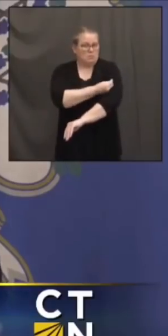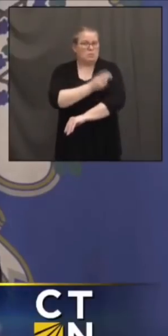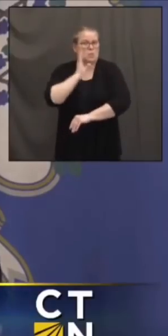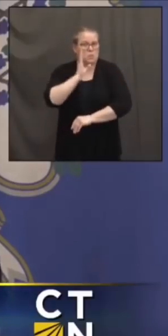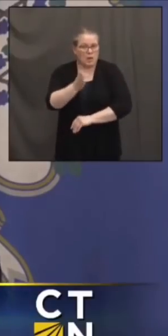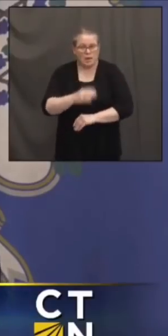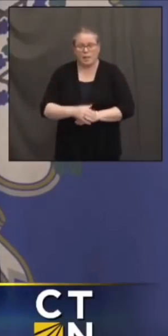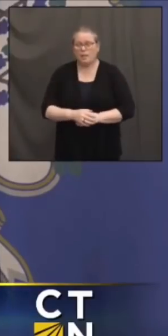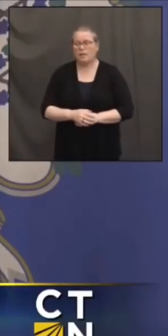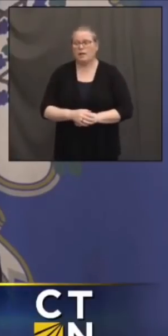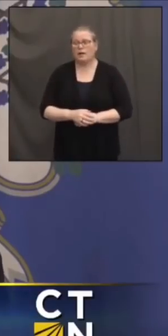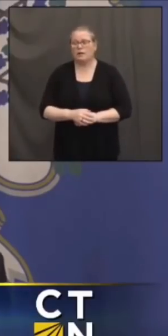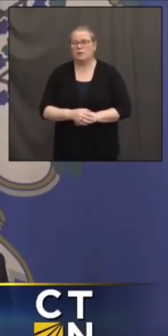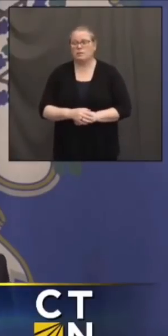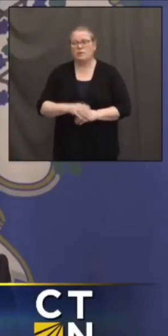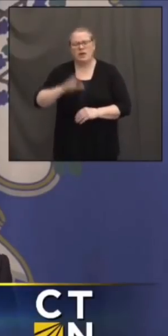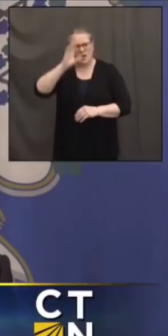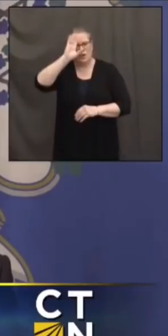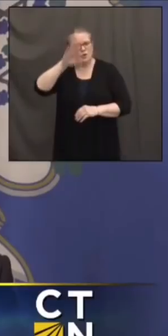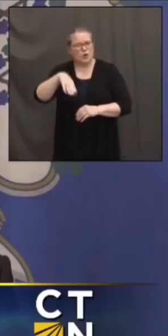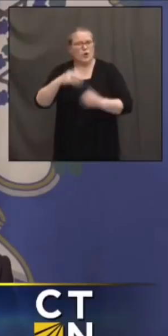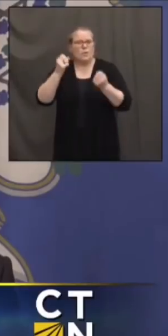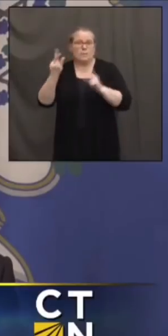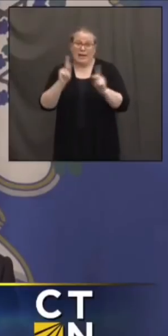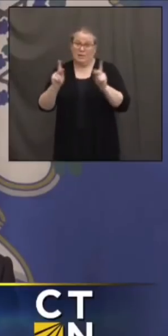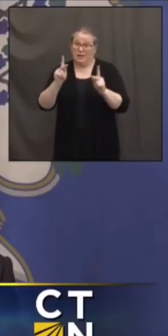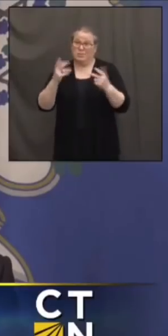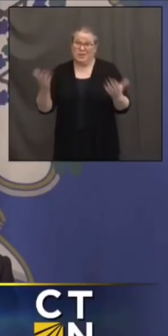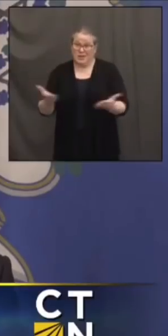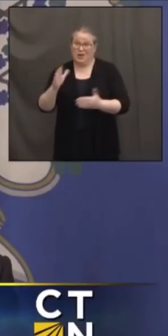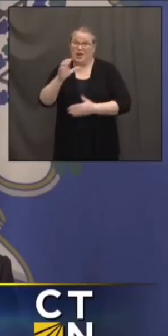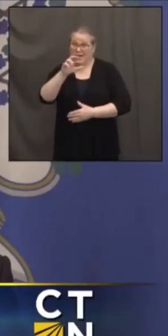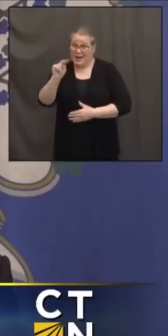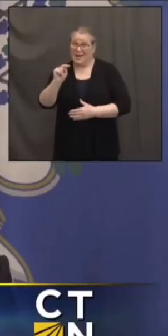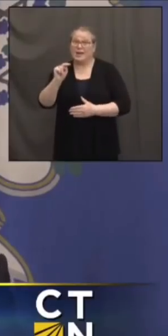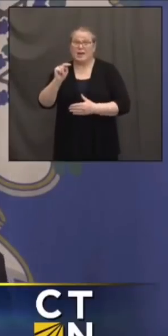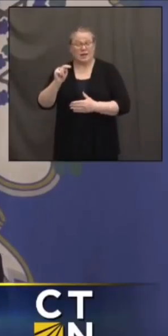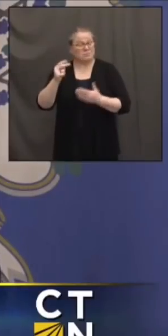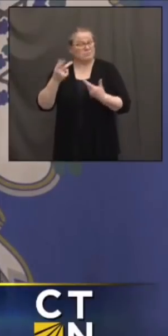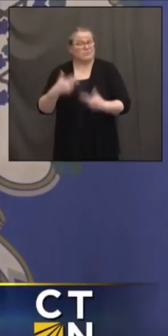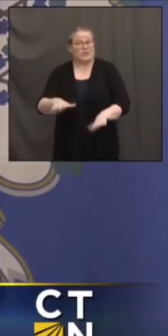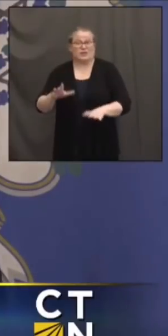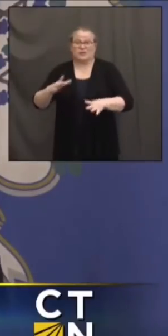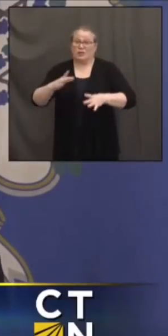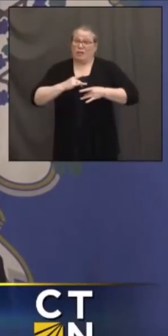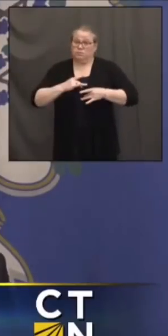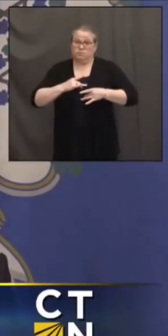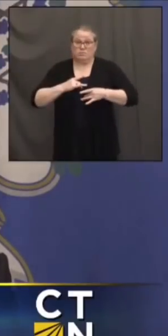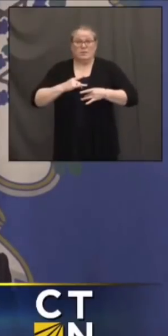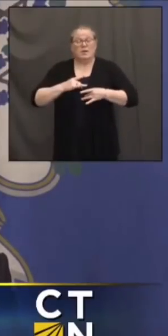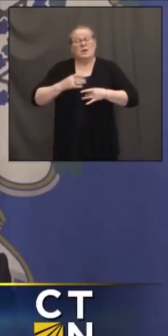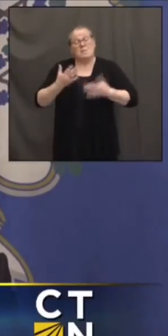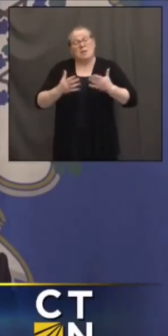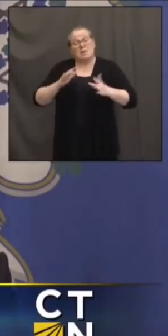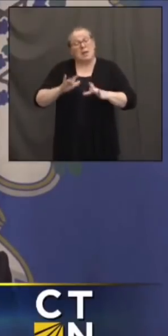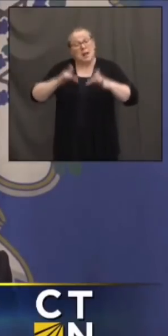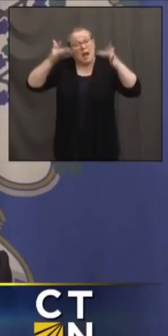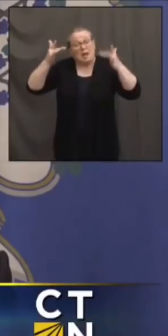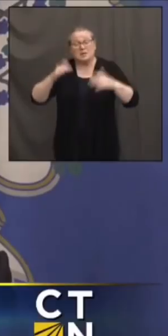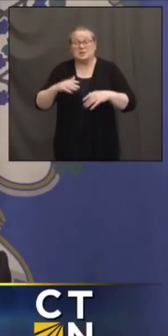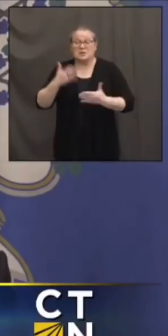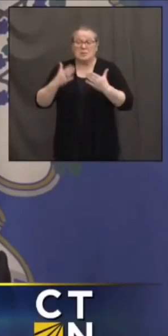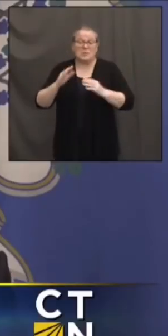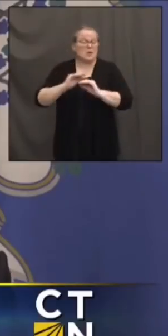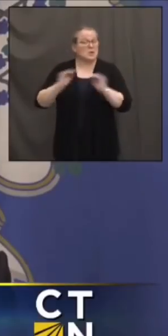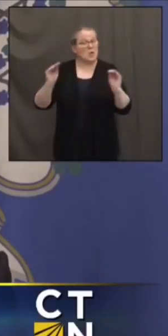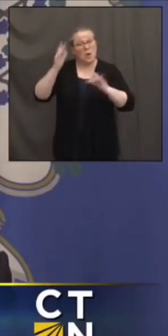fair number of people were previously infected, probably in a very mild way, asymptomatic way, but they do have some antibodies. So